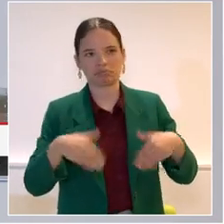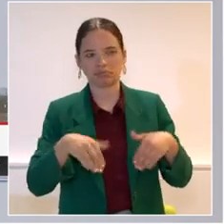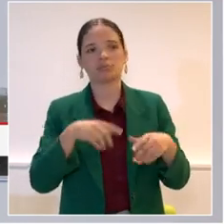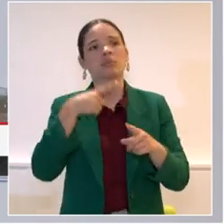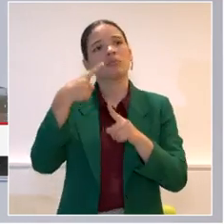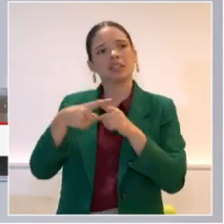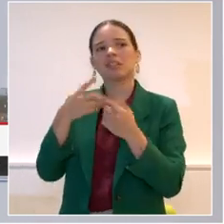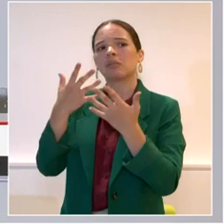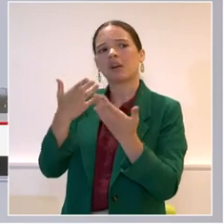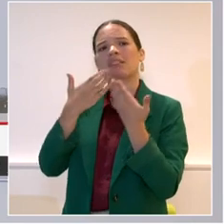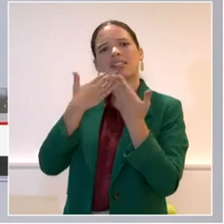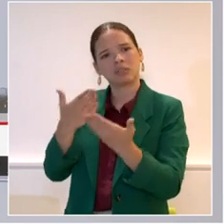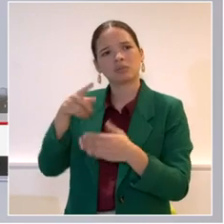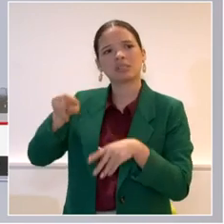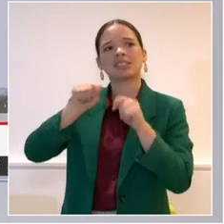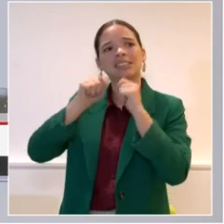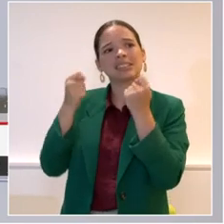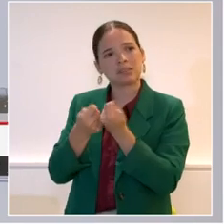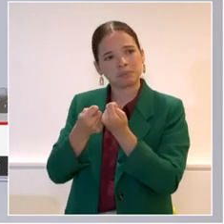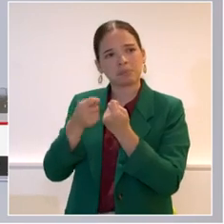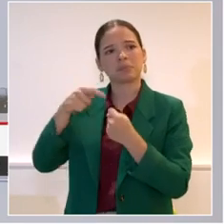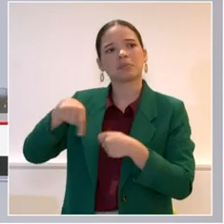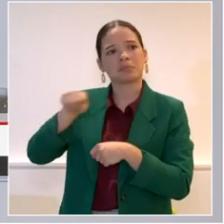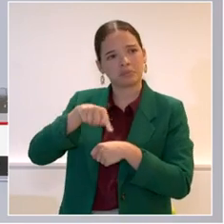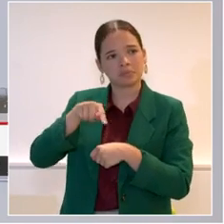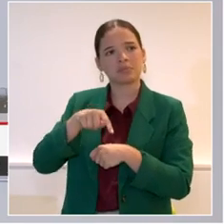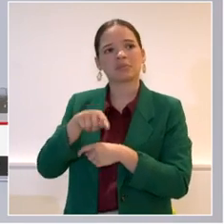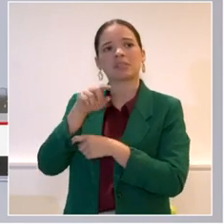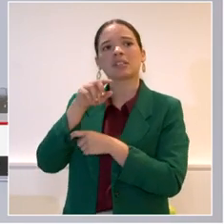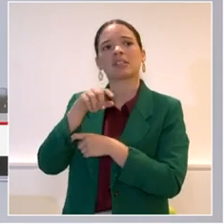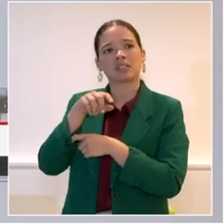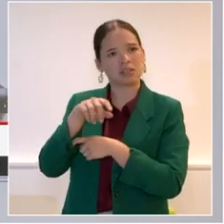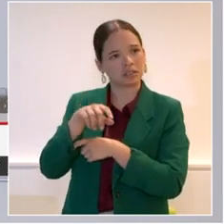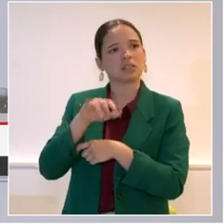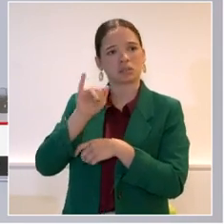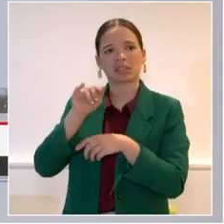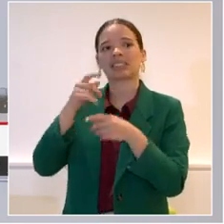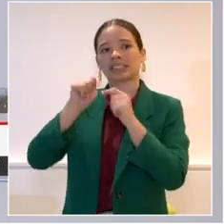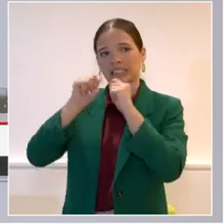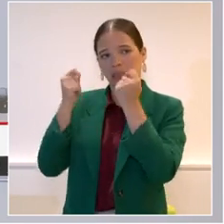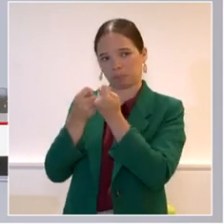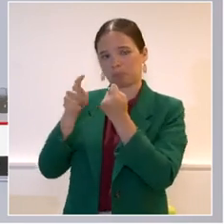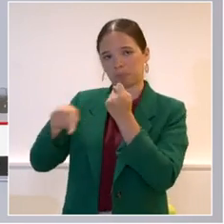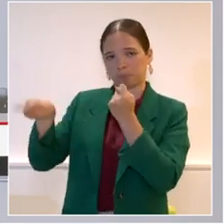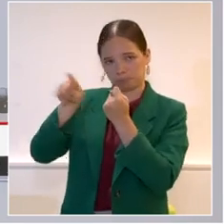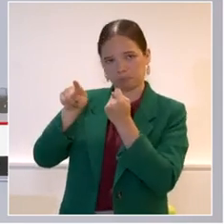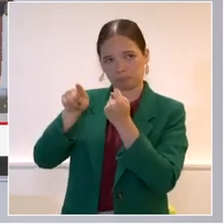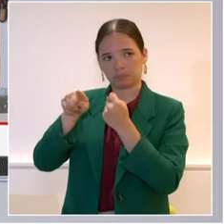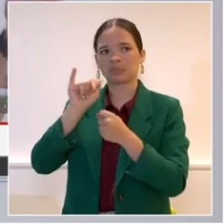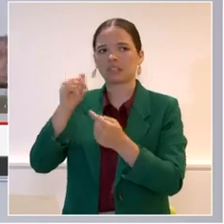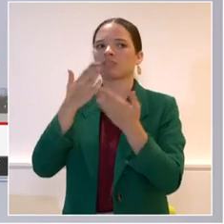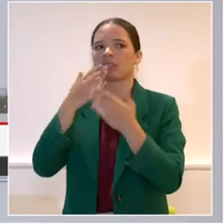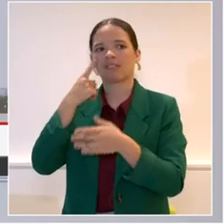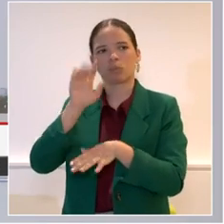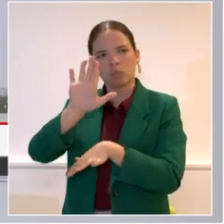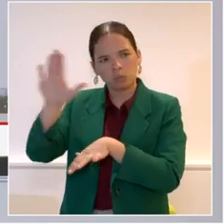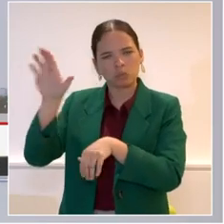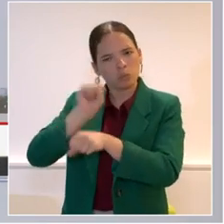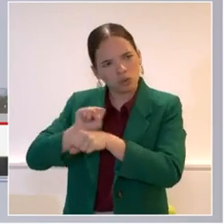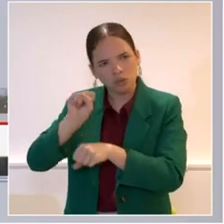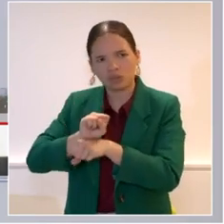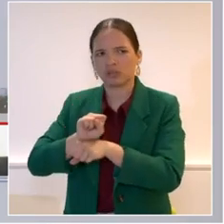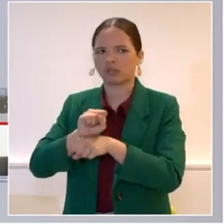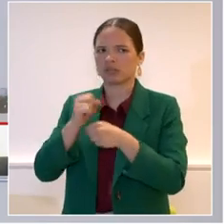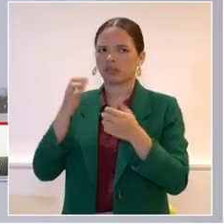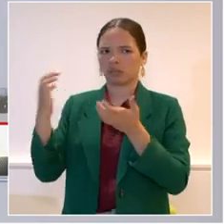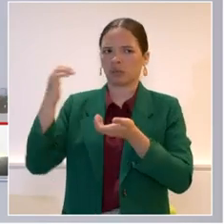Lisa Kelly and her entire team for all of the work that you did. And we have, as you come through, many of our partners here today who